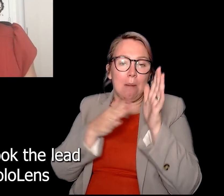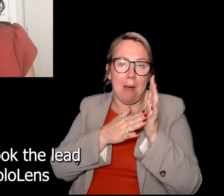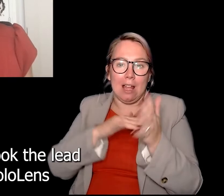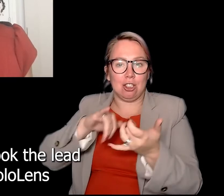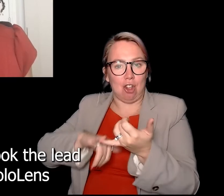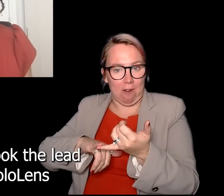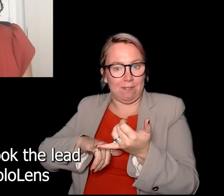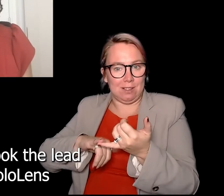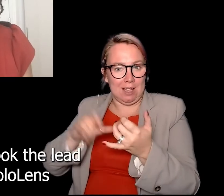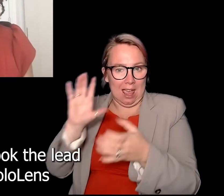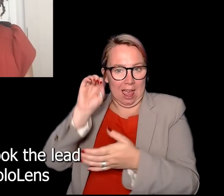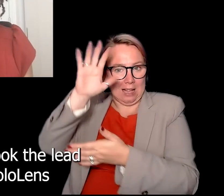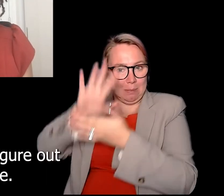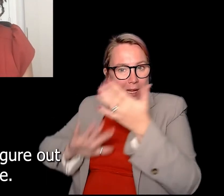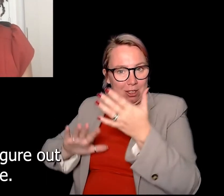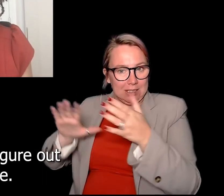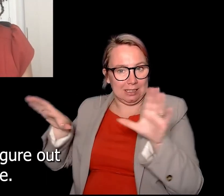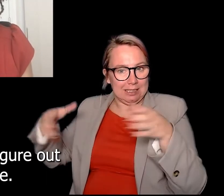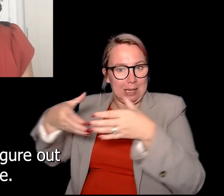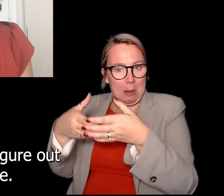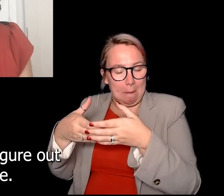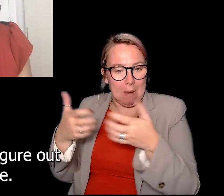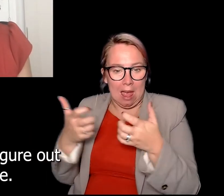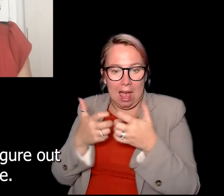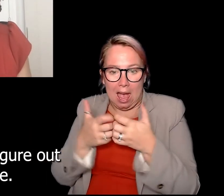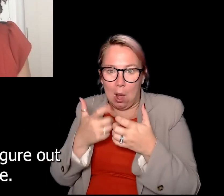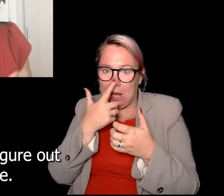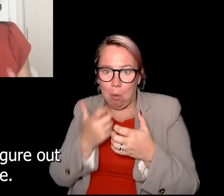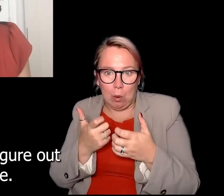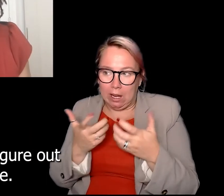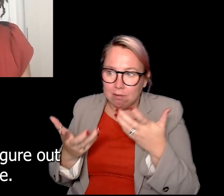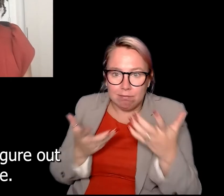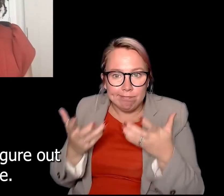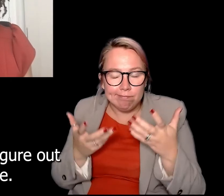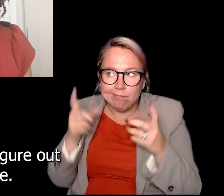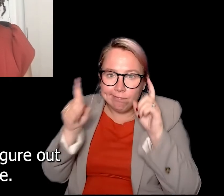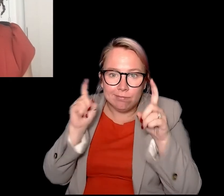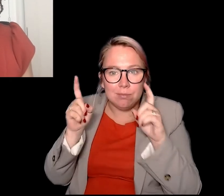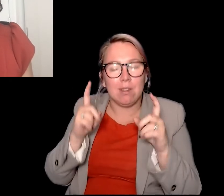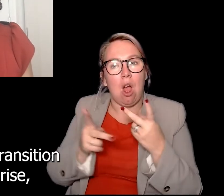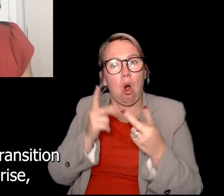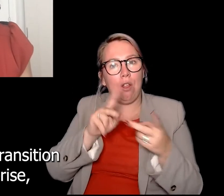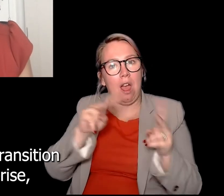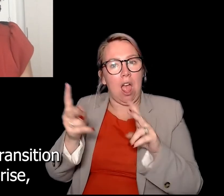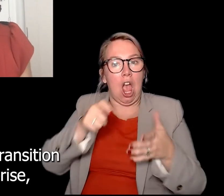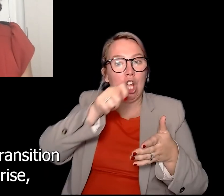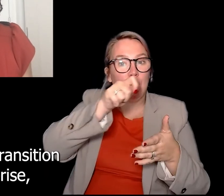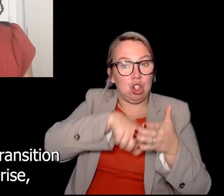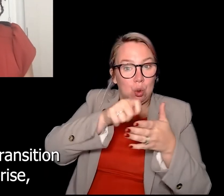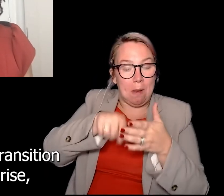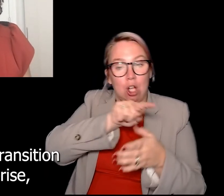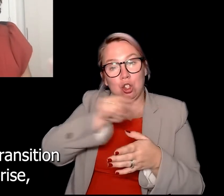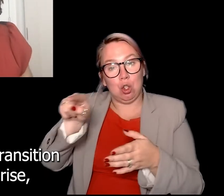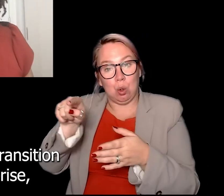leap to jump on the Microsoft HoloLens experience team and really figure out what we could do there. For me, it was also